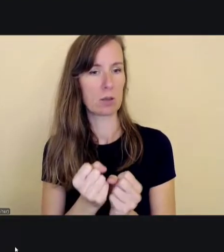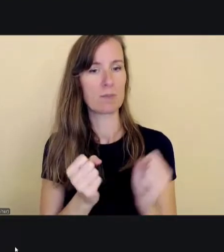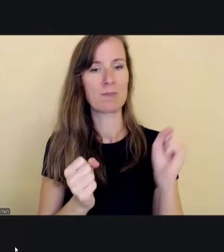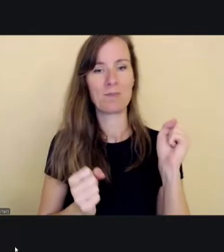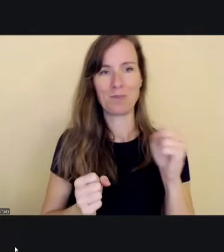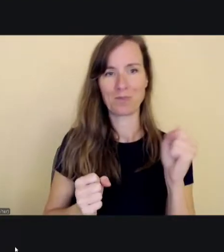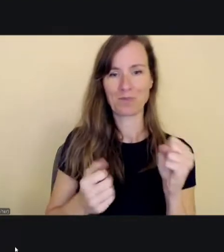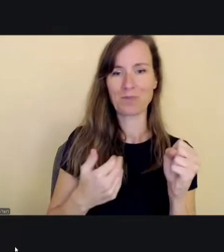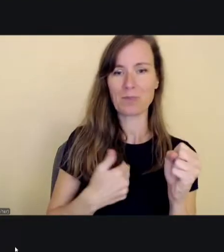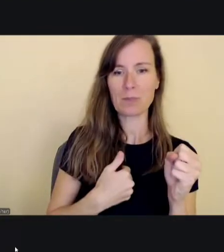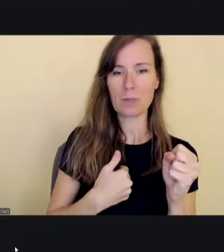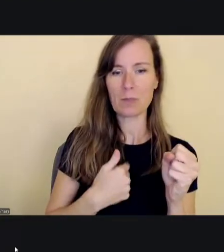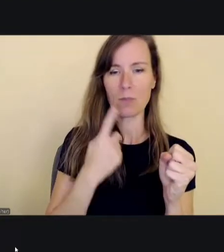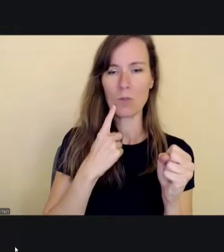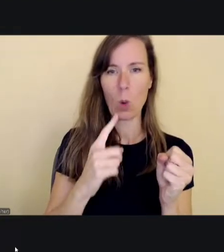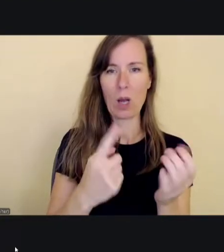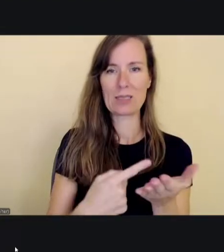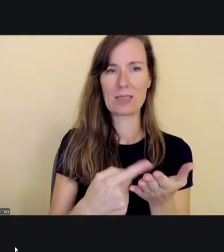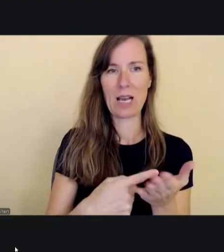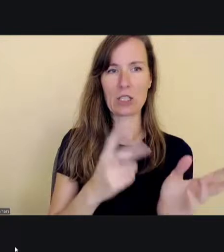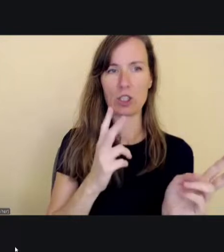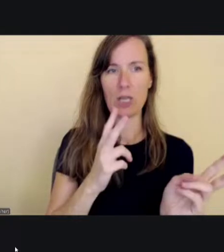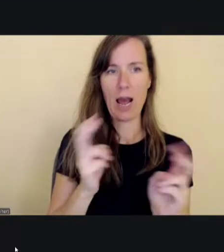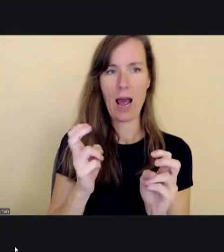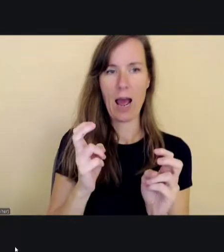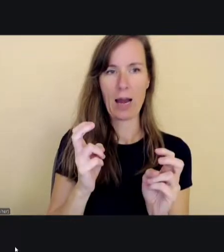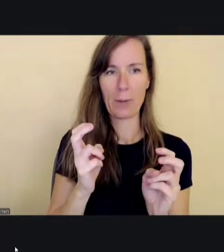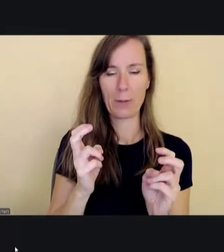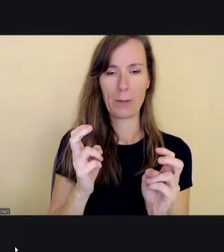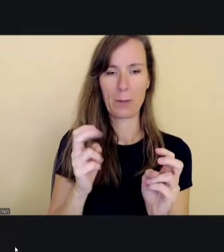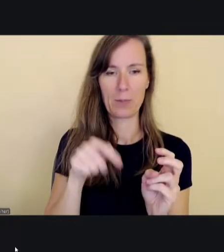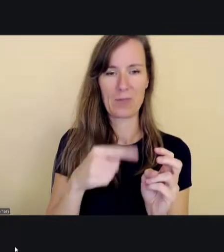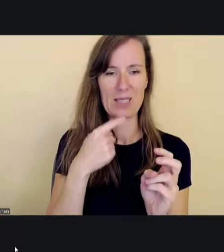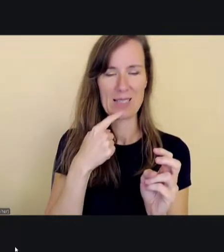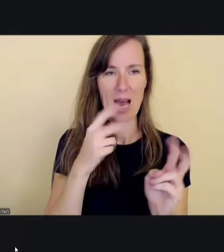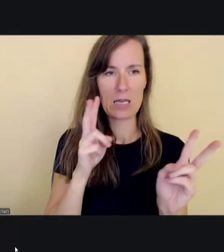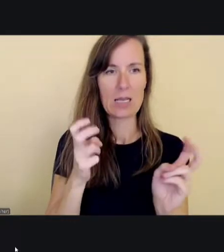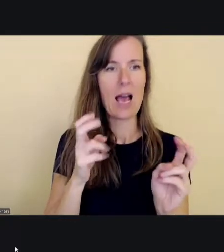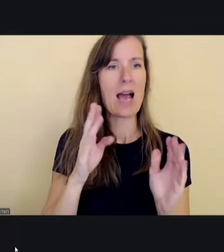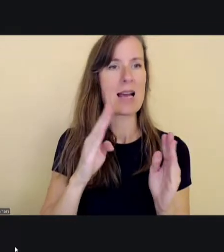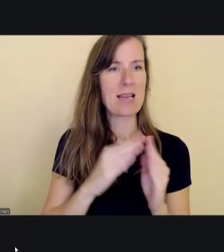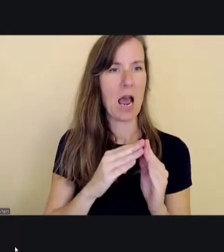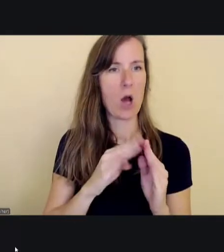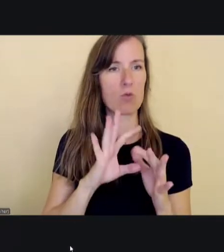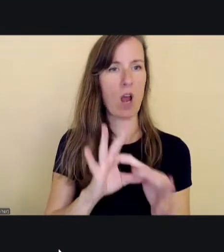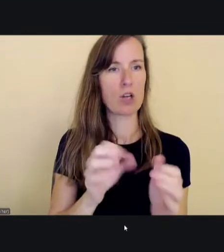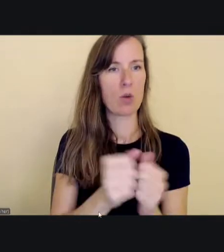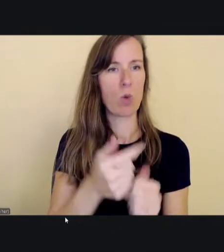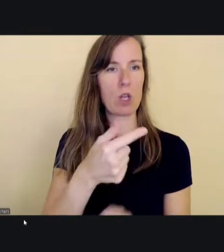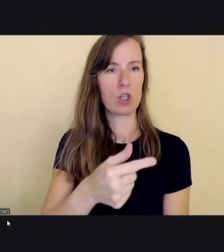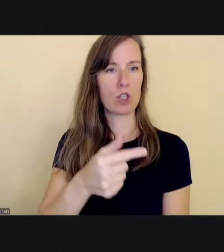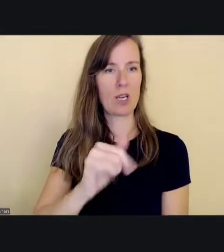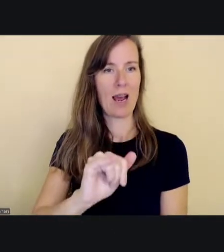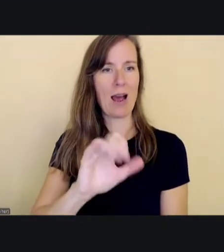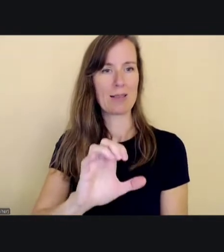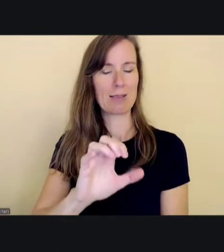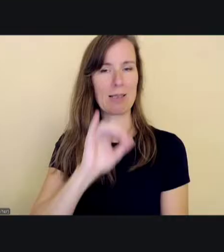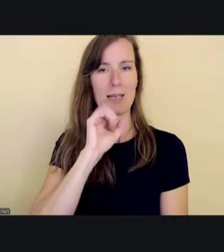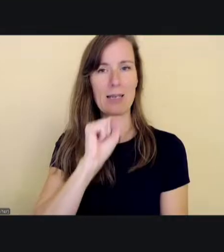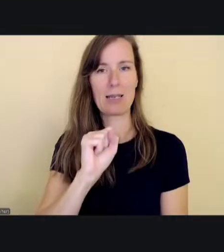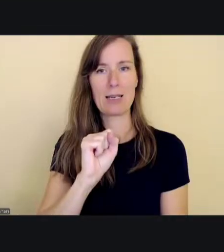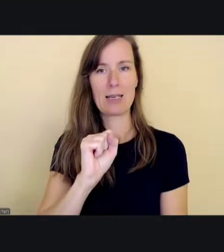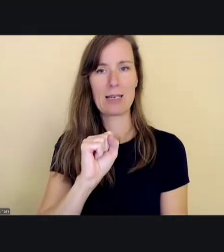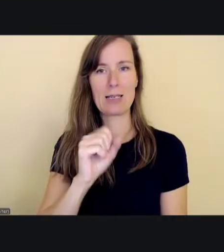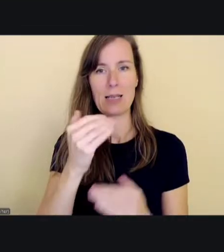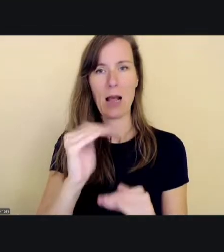So where it says the town's relationship with the GIC is currently limited to,